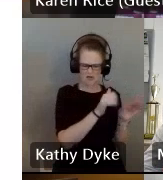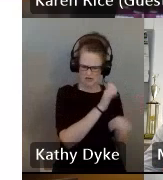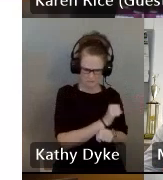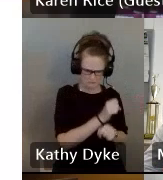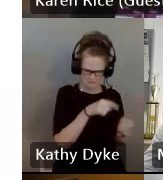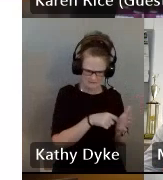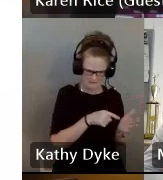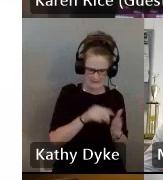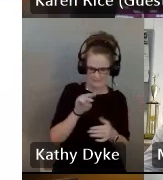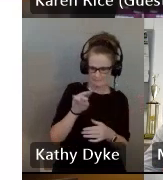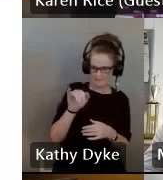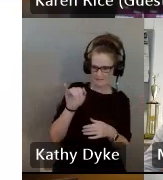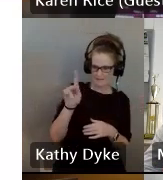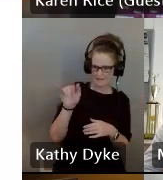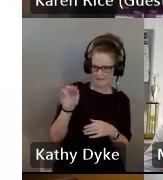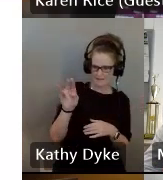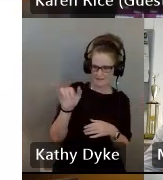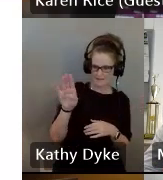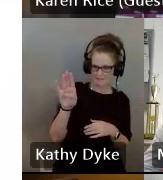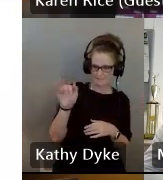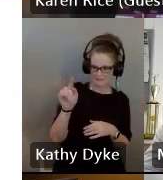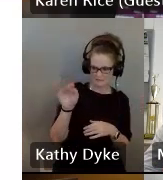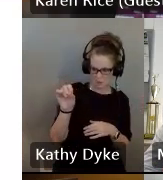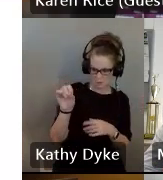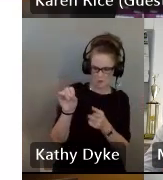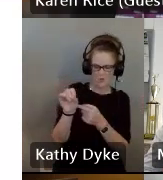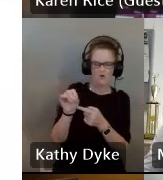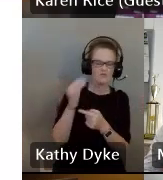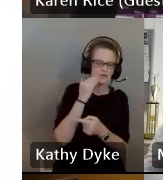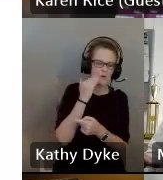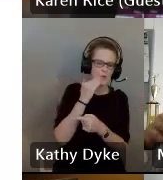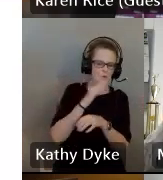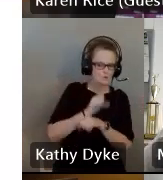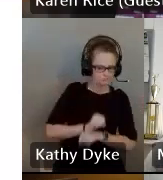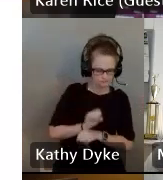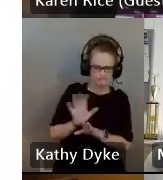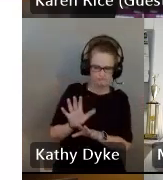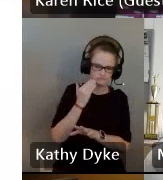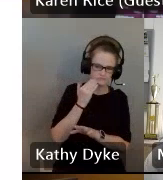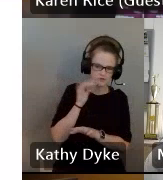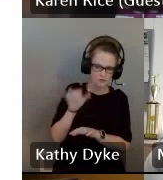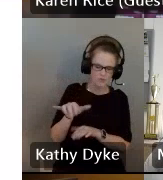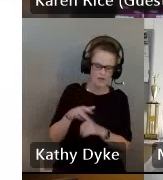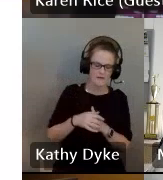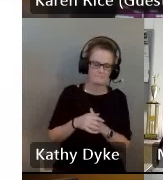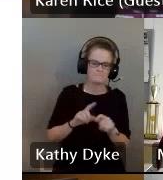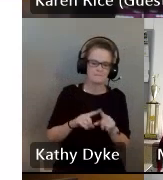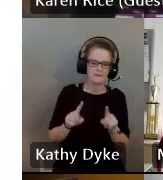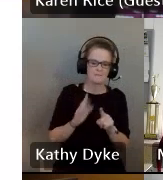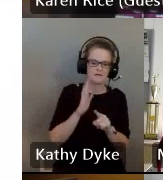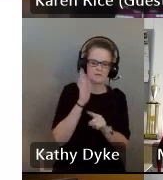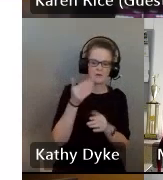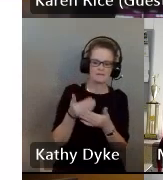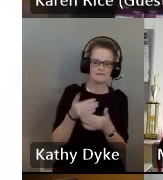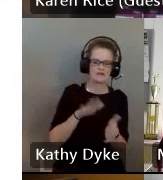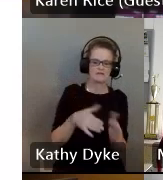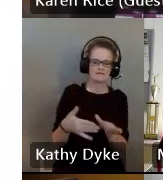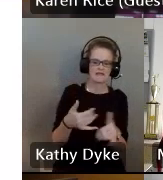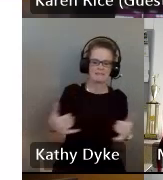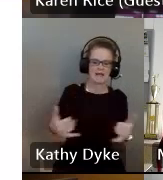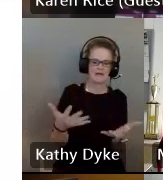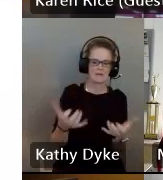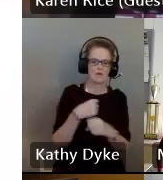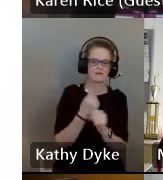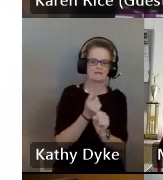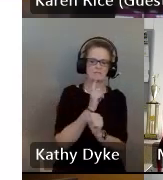as McKinney-Vento when I work with them intentionally, especially with NACCE, because it's going to be near a deadline. So I just wanted to clear